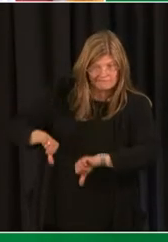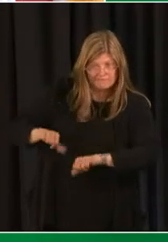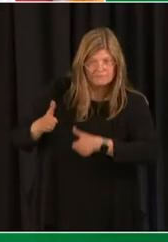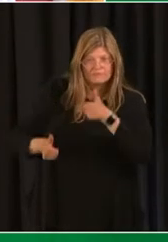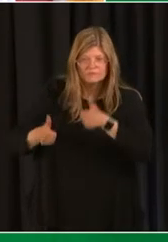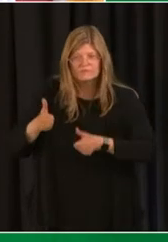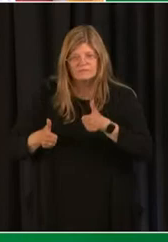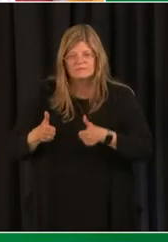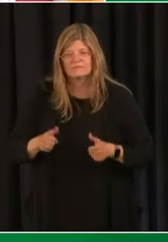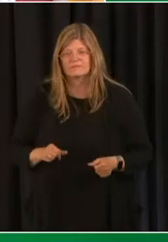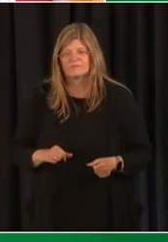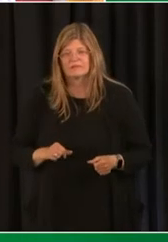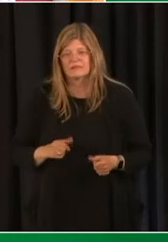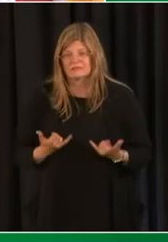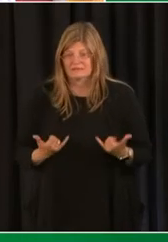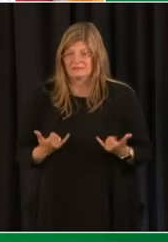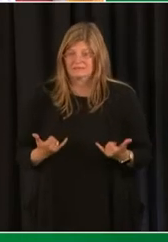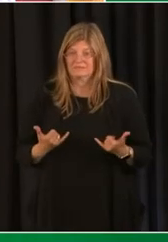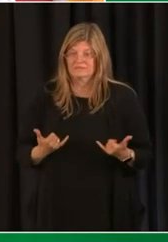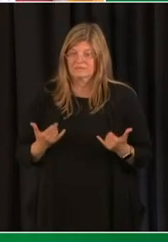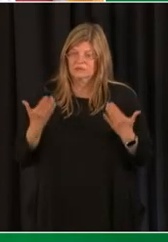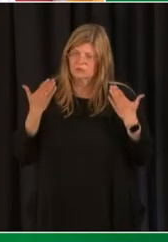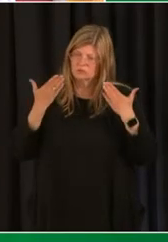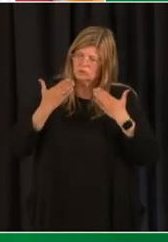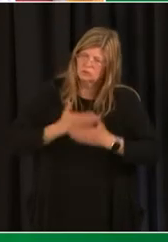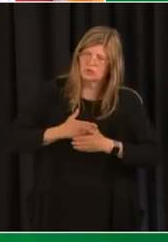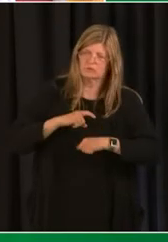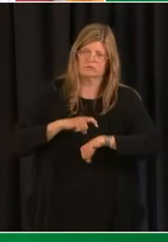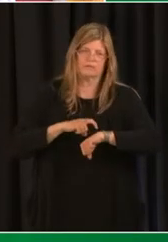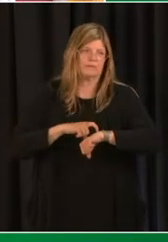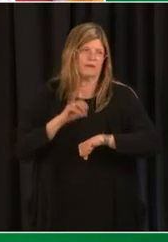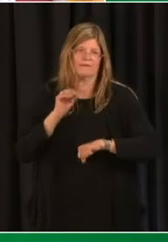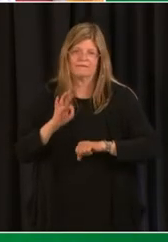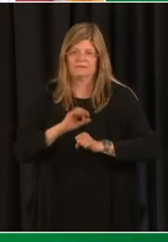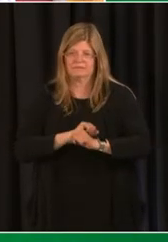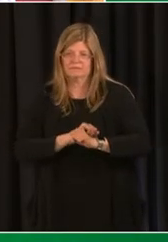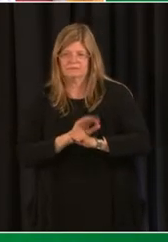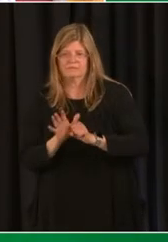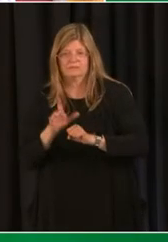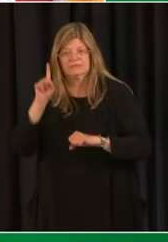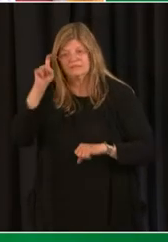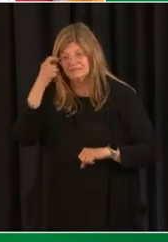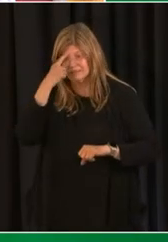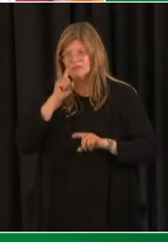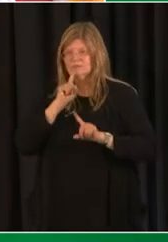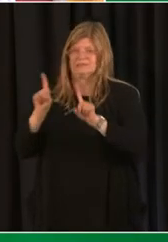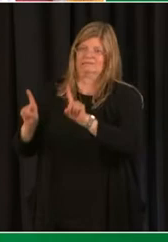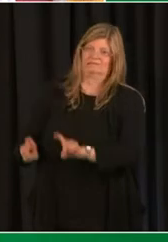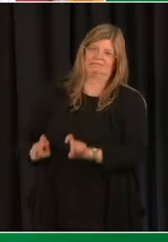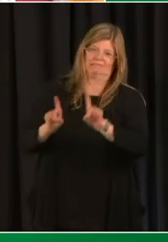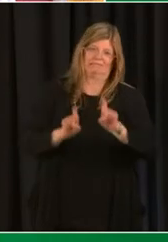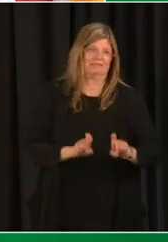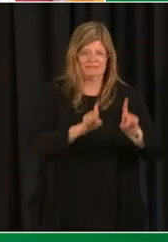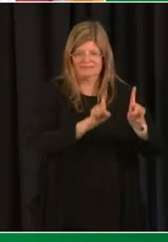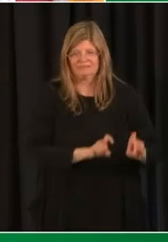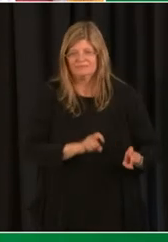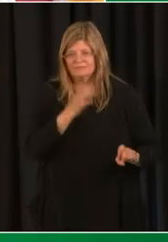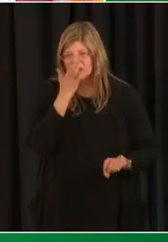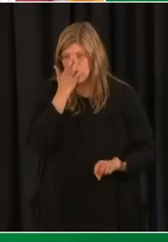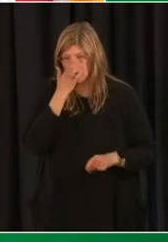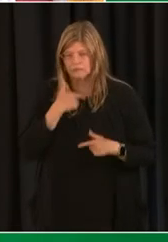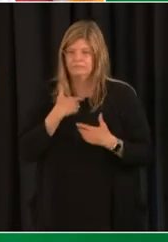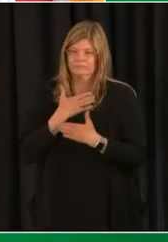of COVID-19. The Greater Washington Urban League is delighted to partner with the District of Columbia agencies,